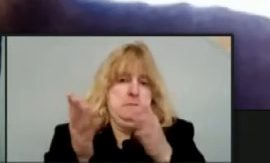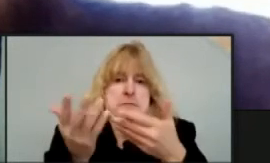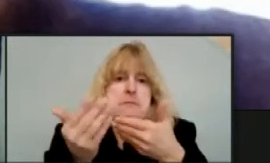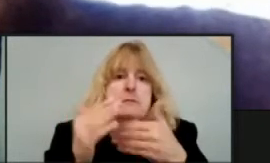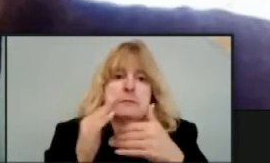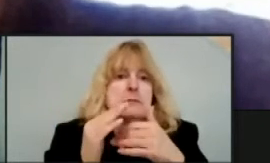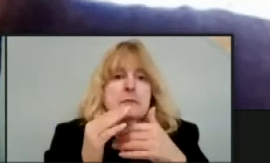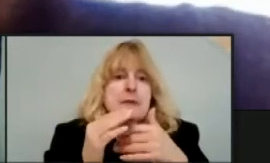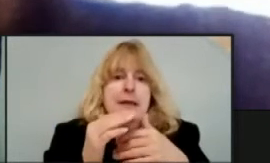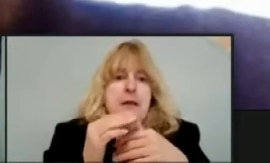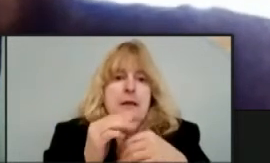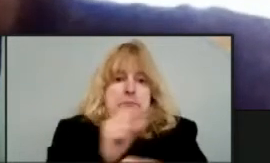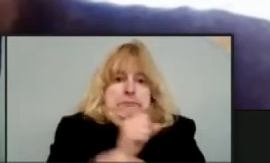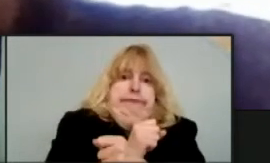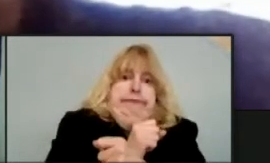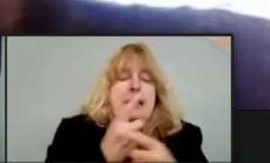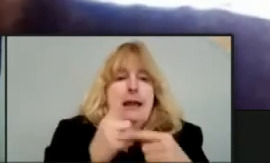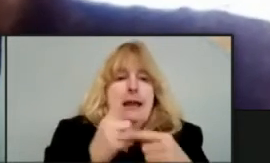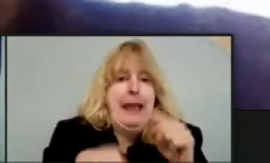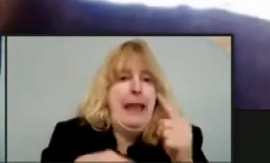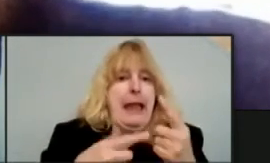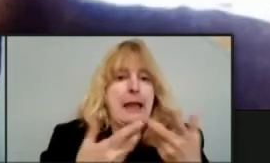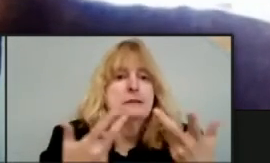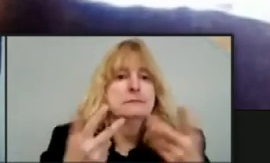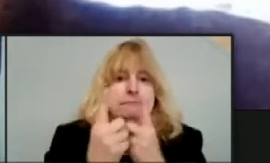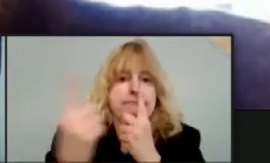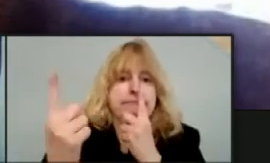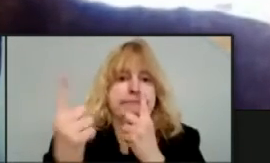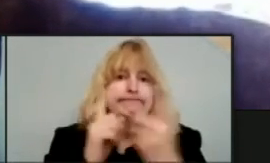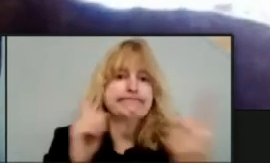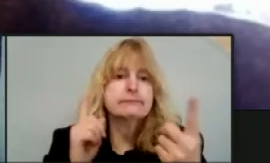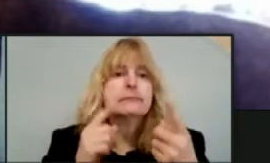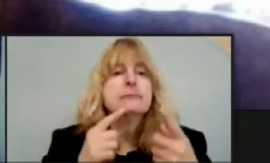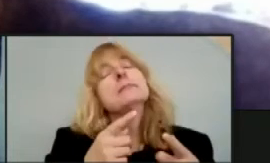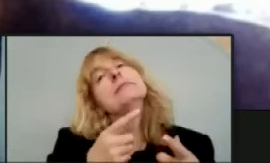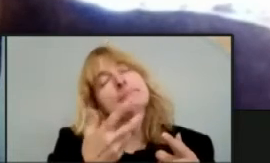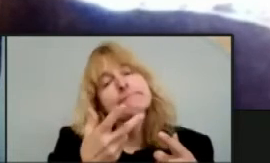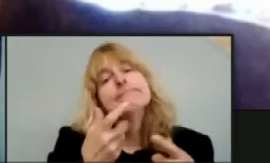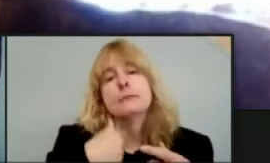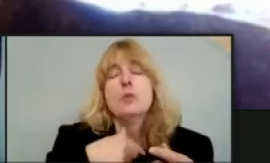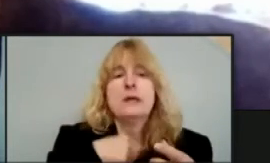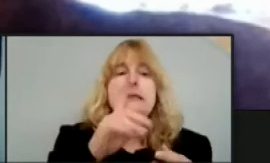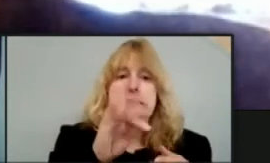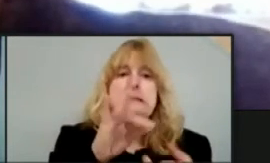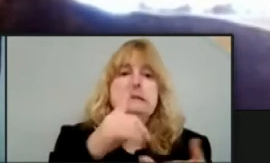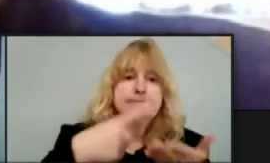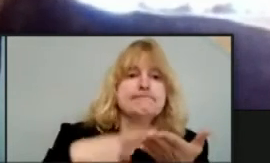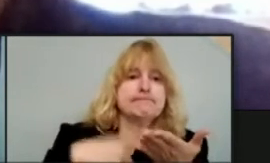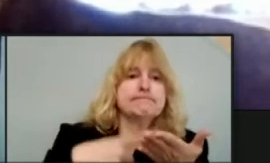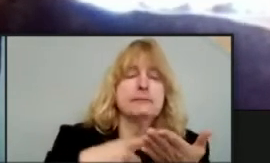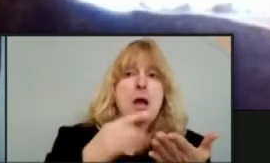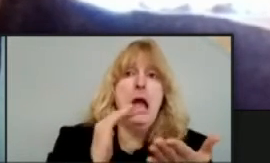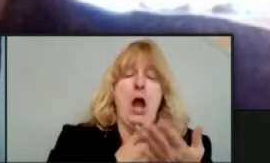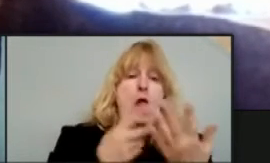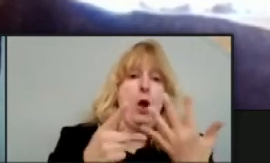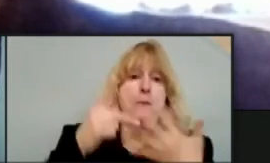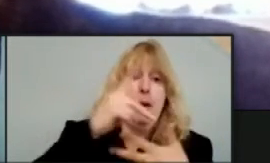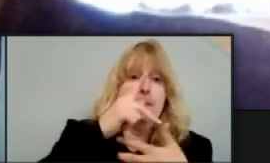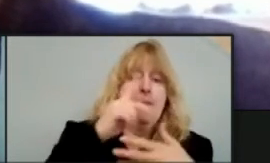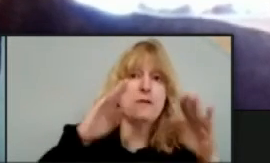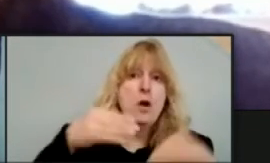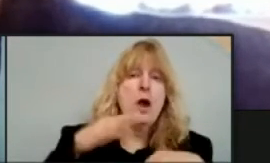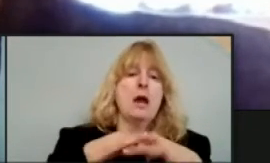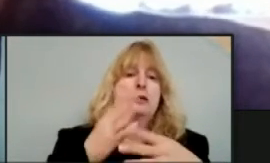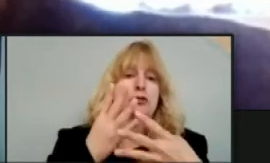discussions about that. And where we've landed on, at least initially, is that our primary focus at this point is going to be the jail, the staff